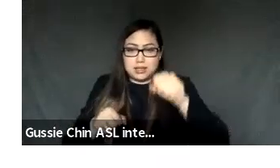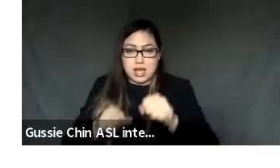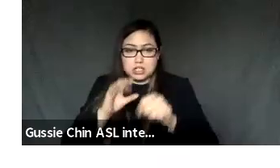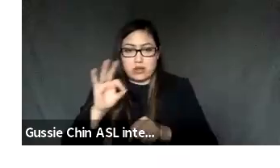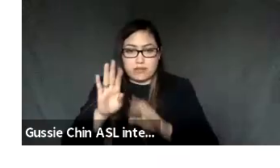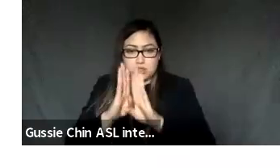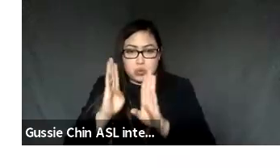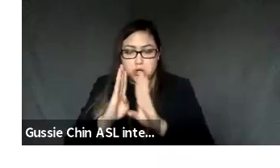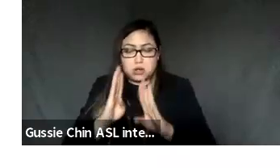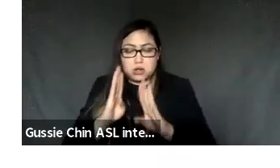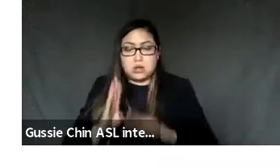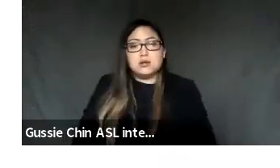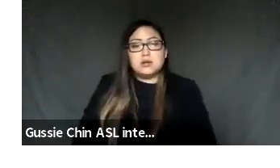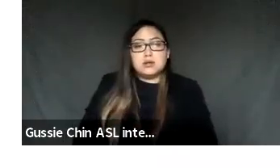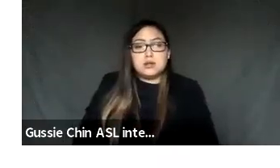are providing